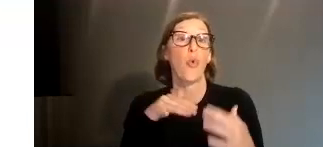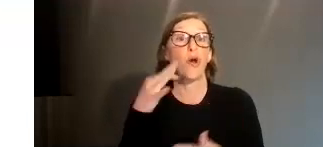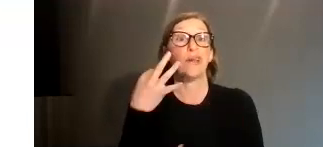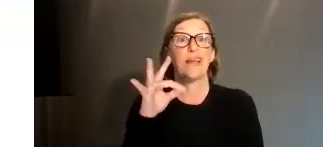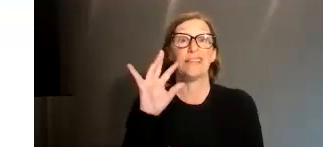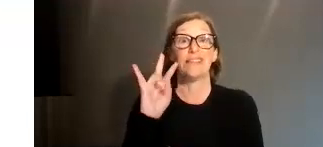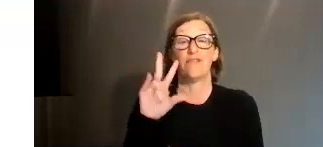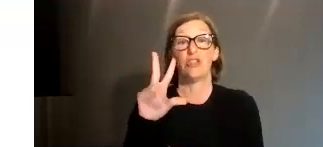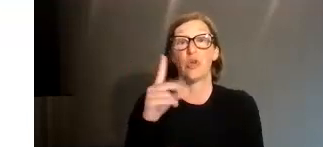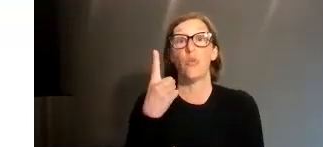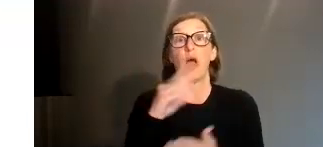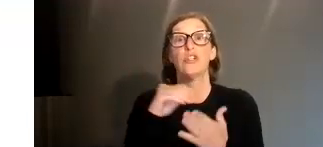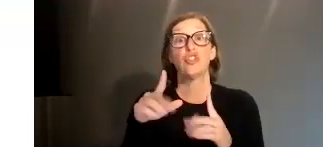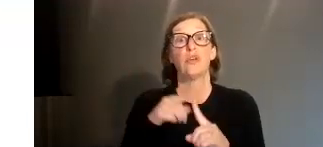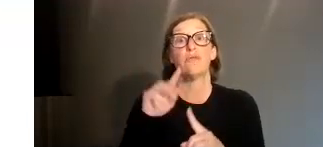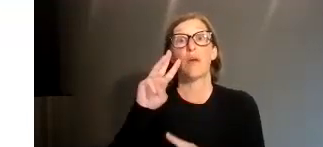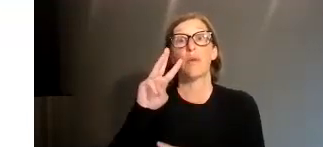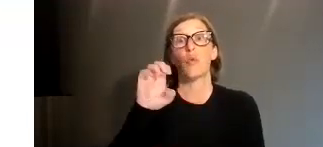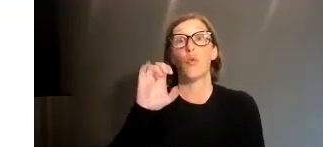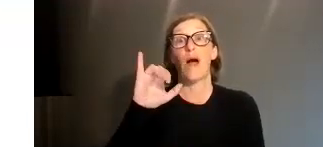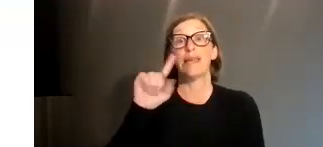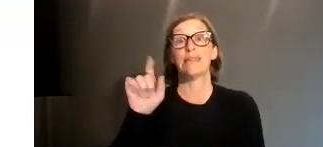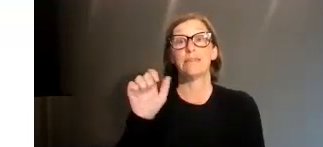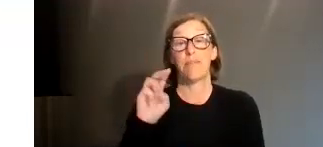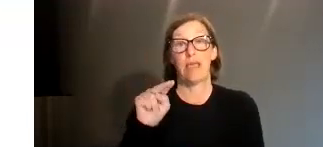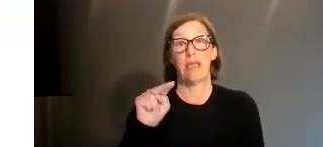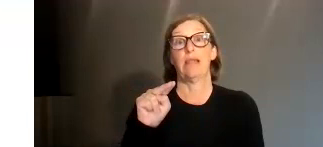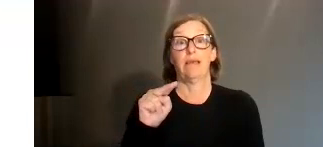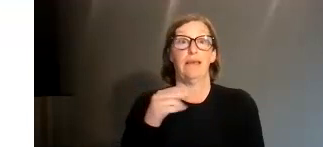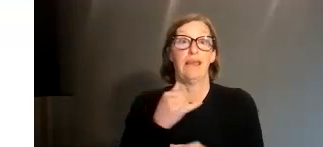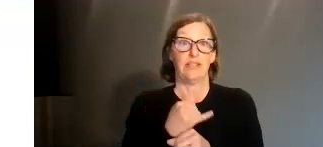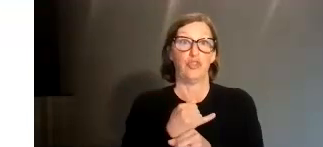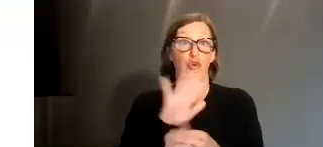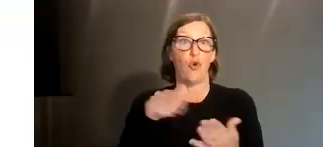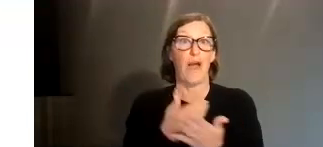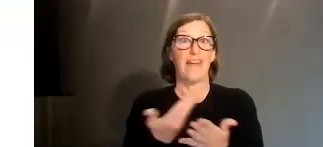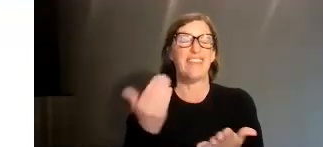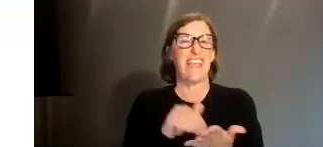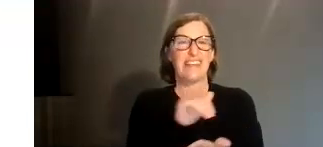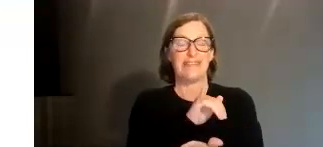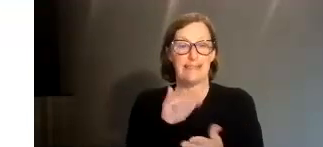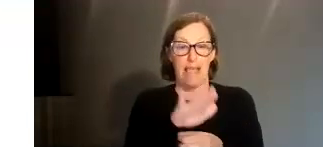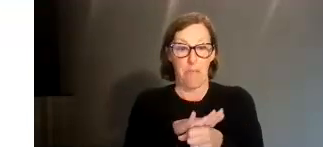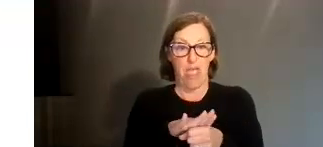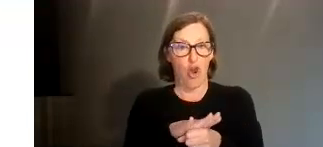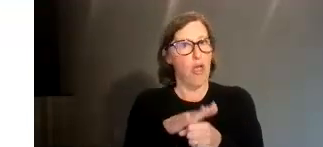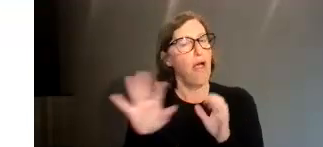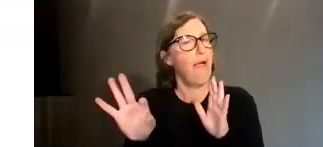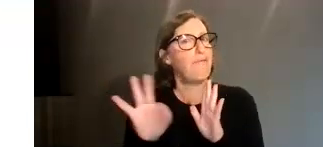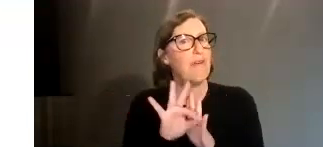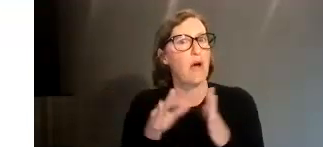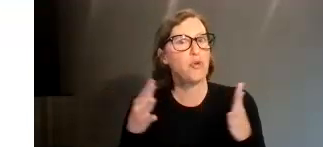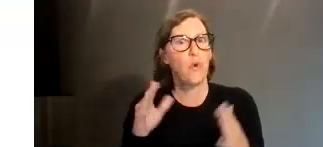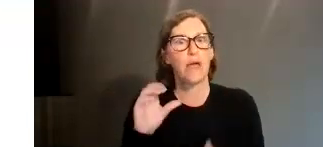student from Weizmann Institute landed again in the Bardawil Sea and found a